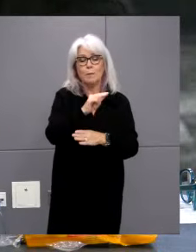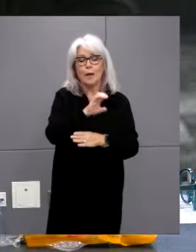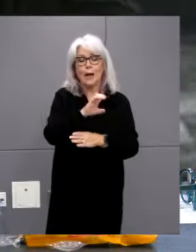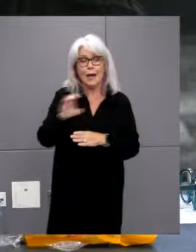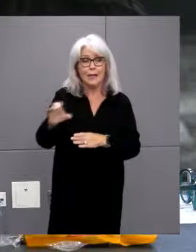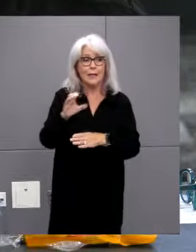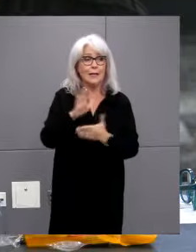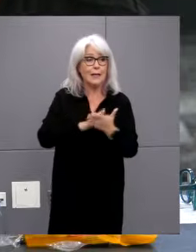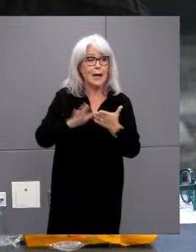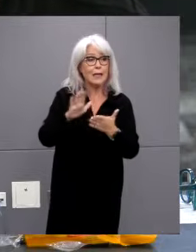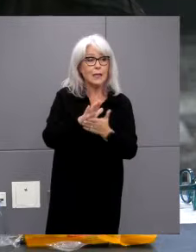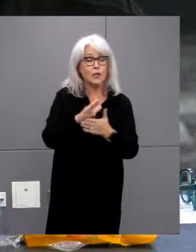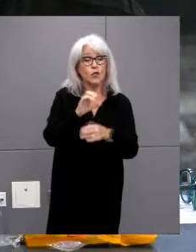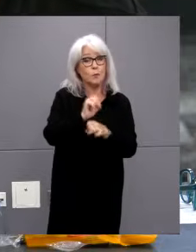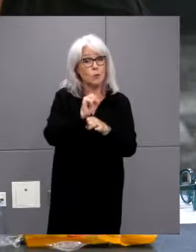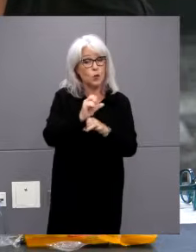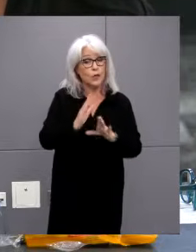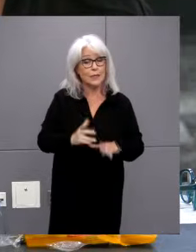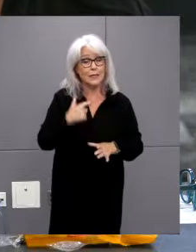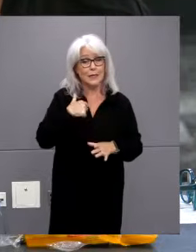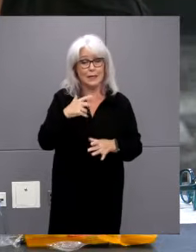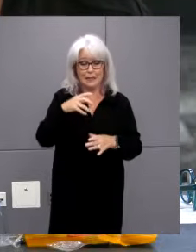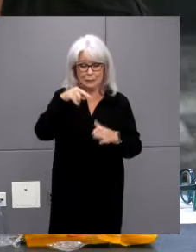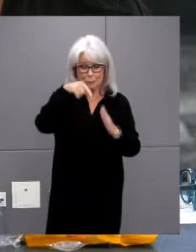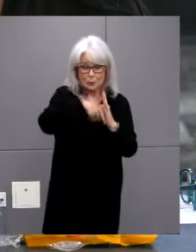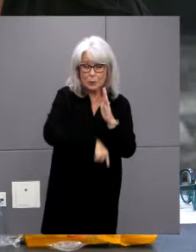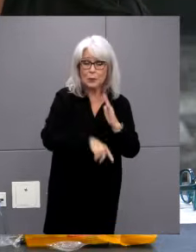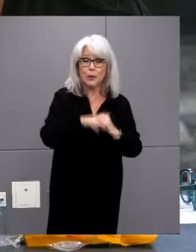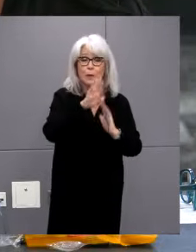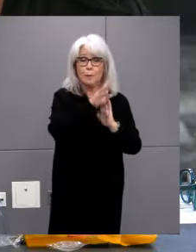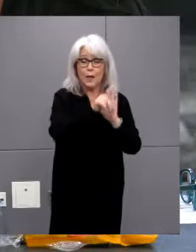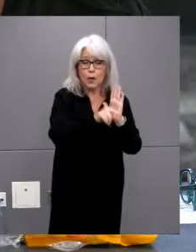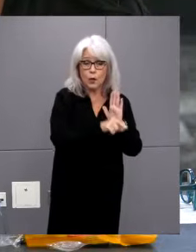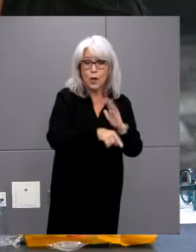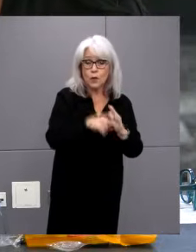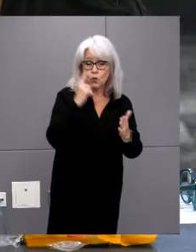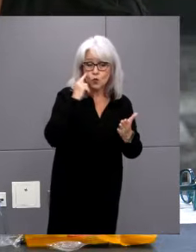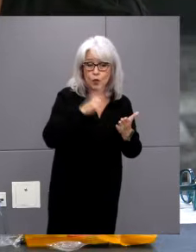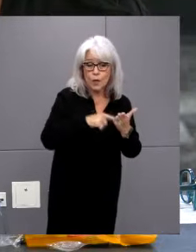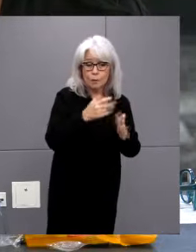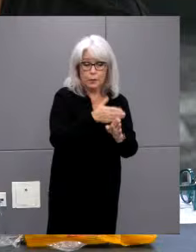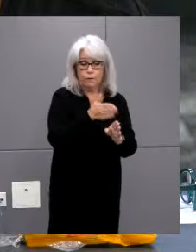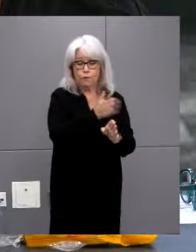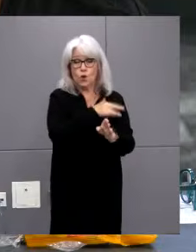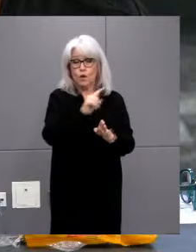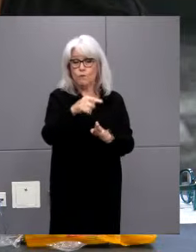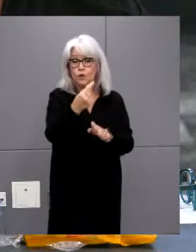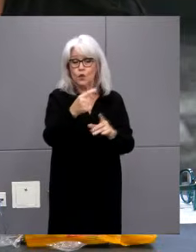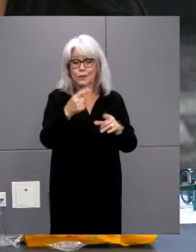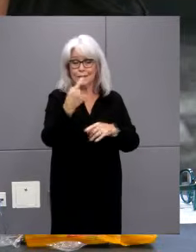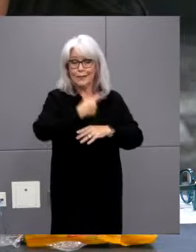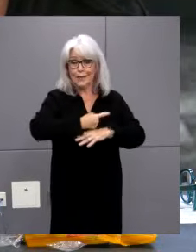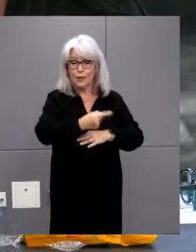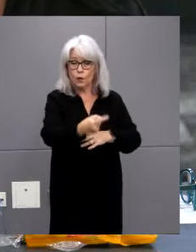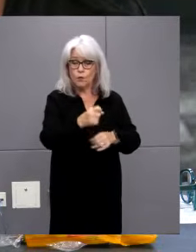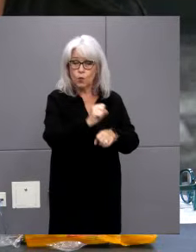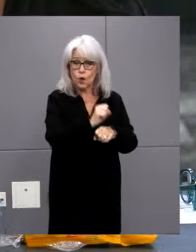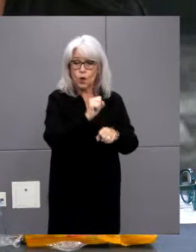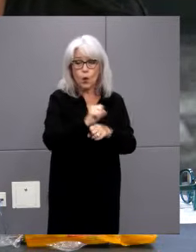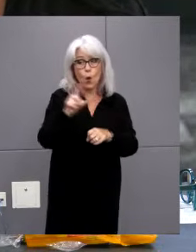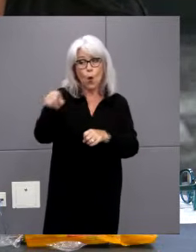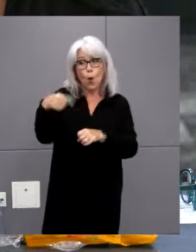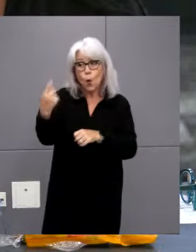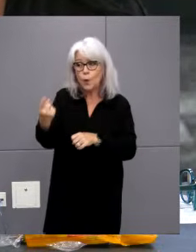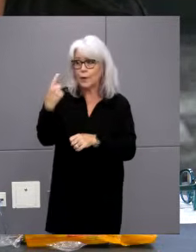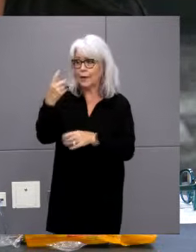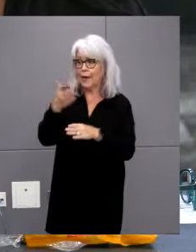employees are required to undergo a comprehensive background check prior to their first day of work. Electronic access is only granted once this clearance